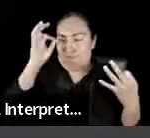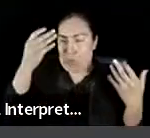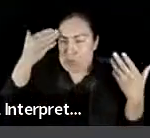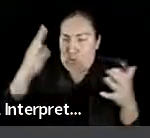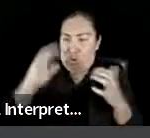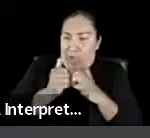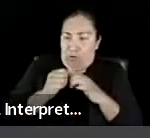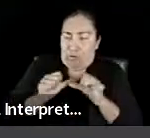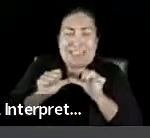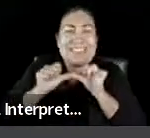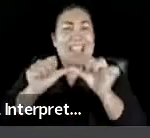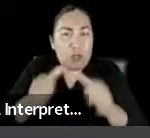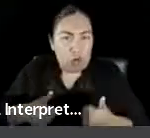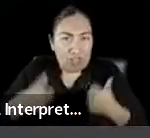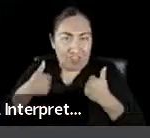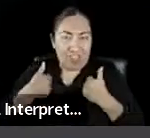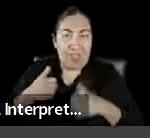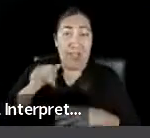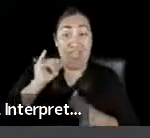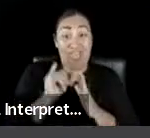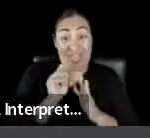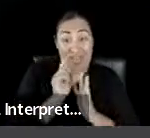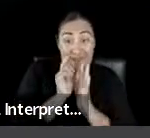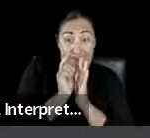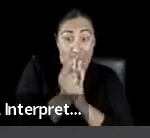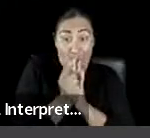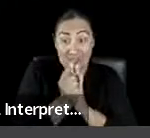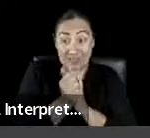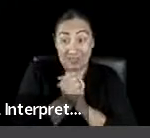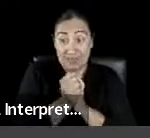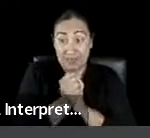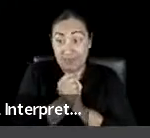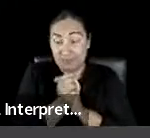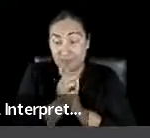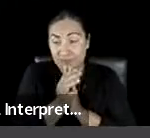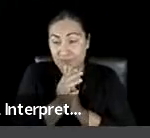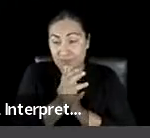those moments, it's not about,